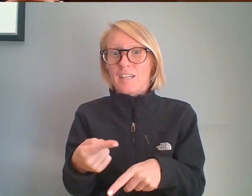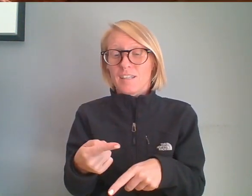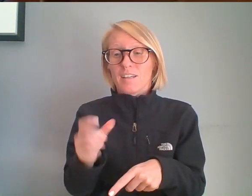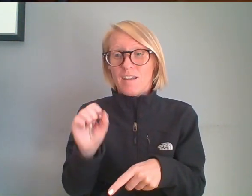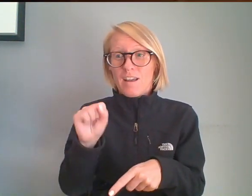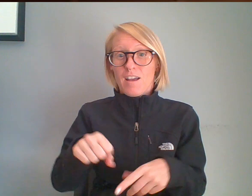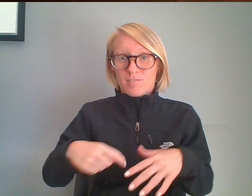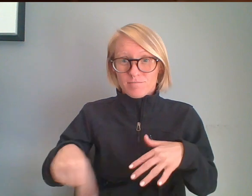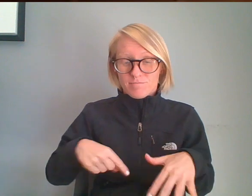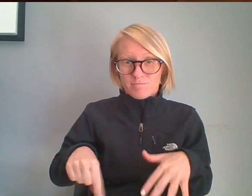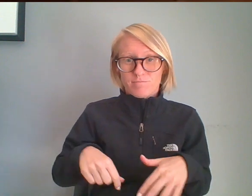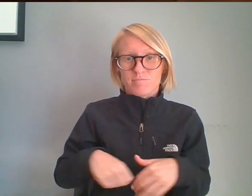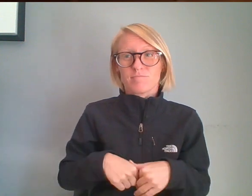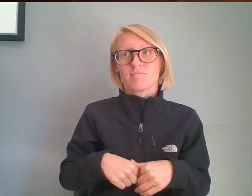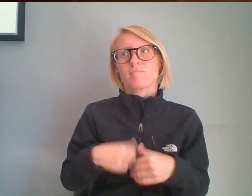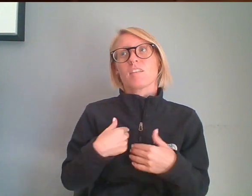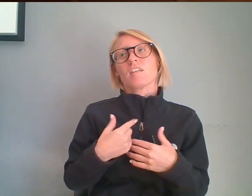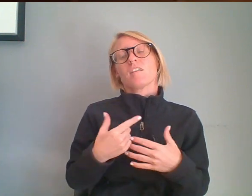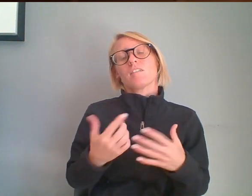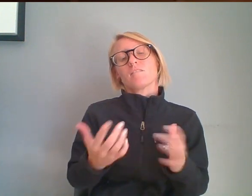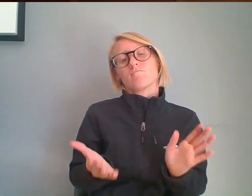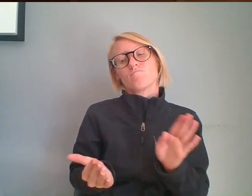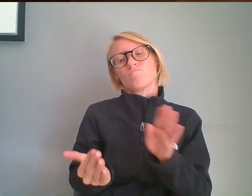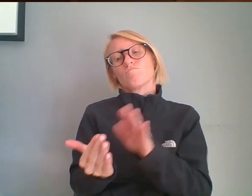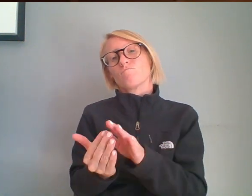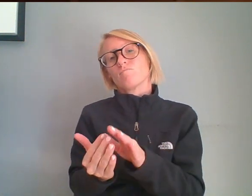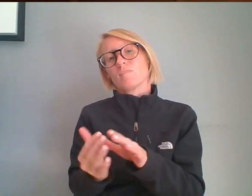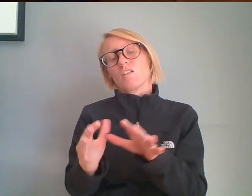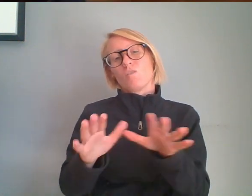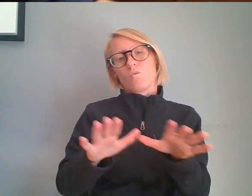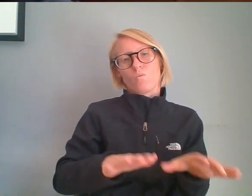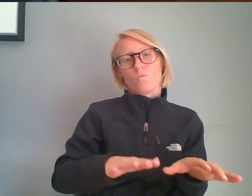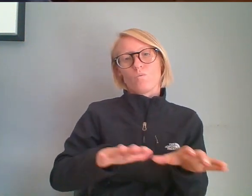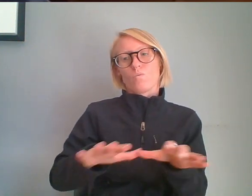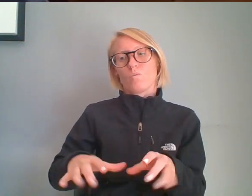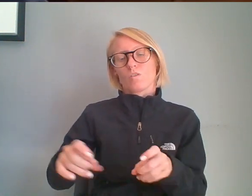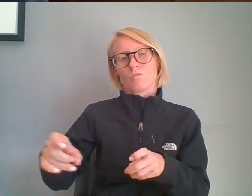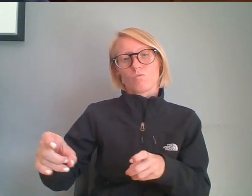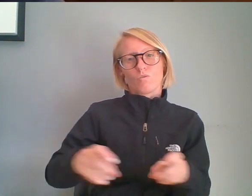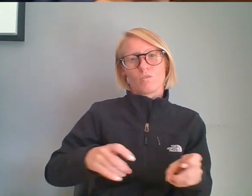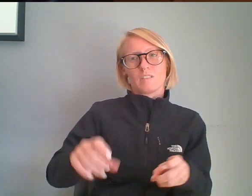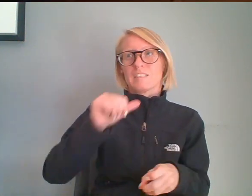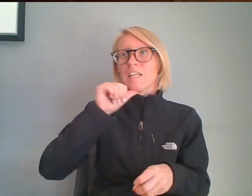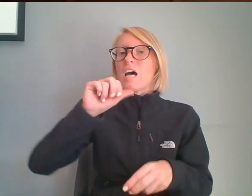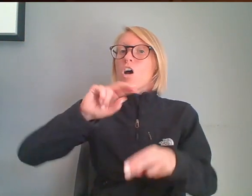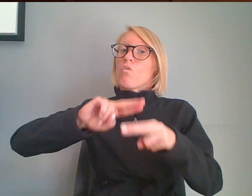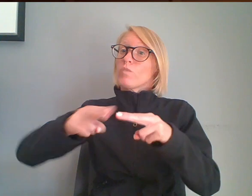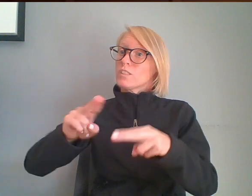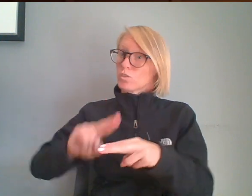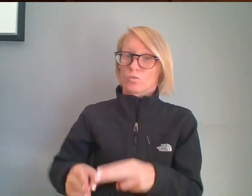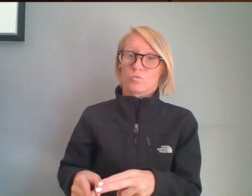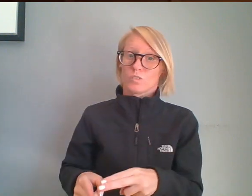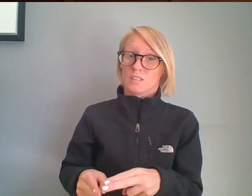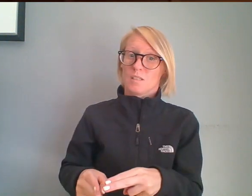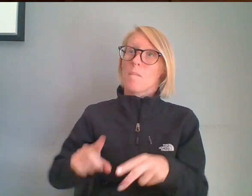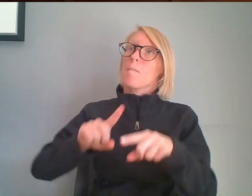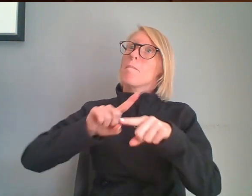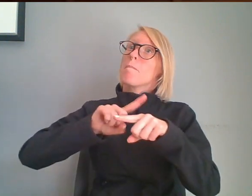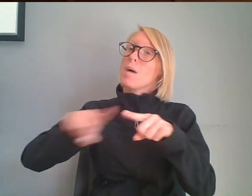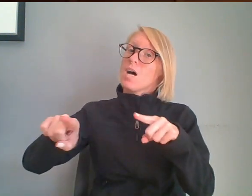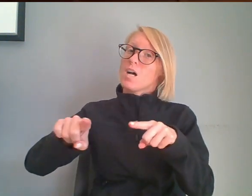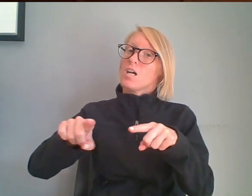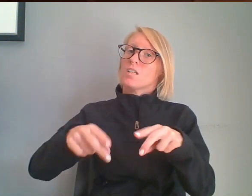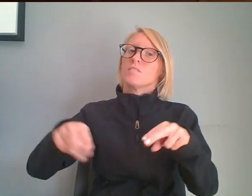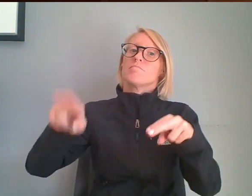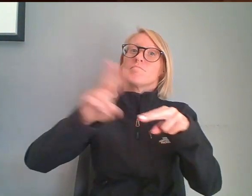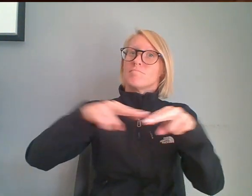the tide of that anxiety spiraling out of control. It's not necessarily going to reduce the anxiety, but it will stop it from spinning up. So